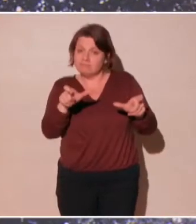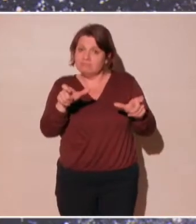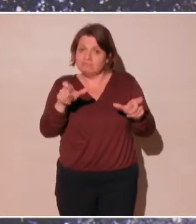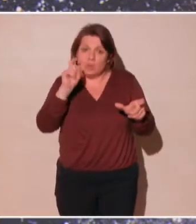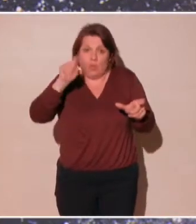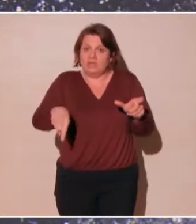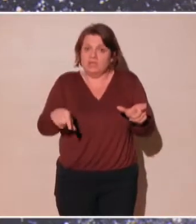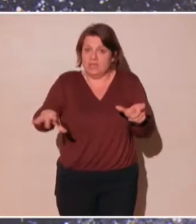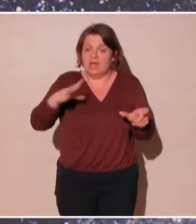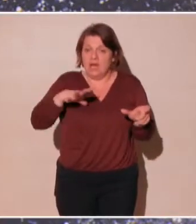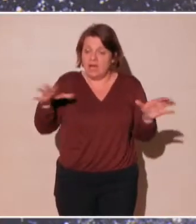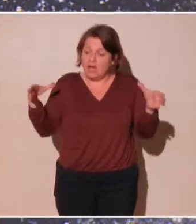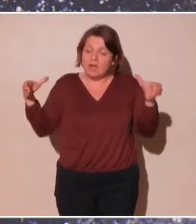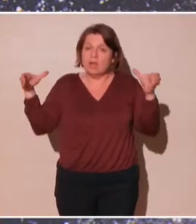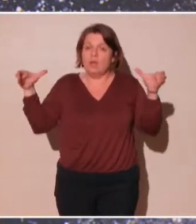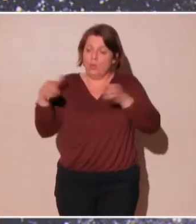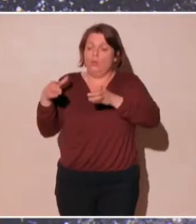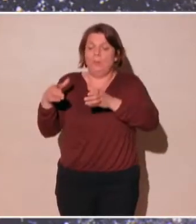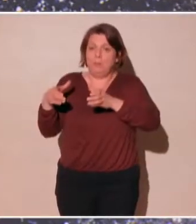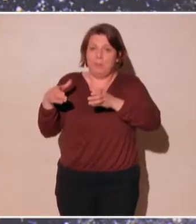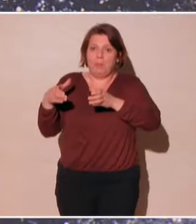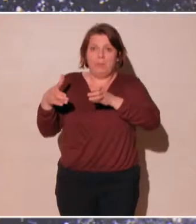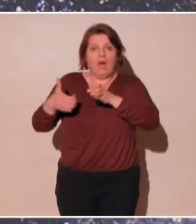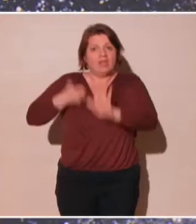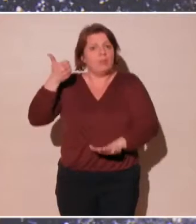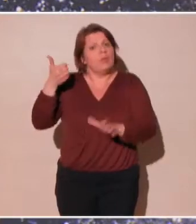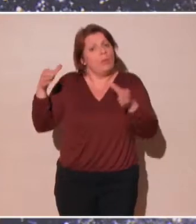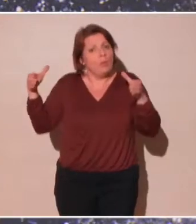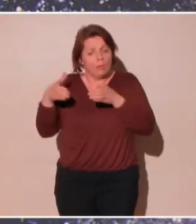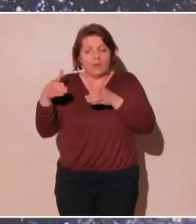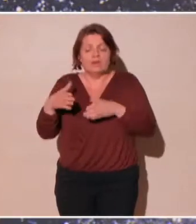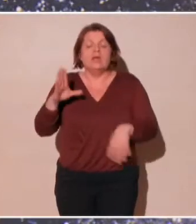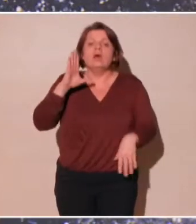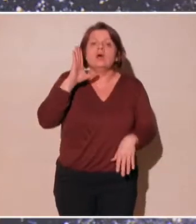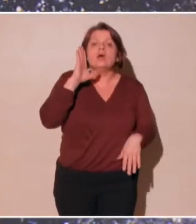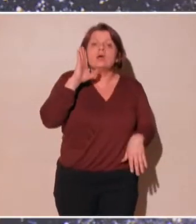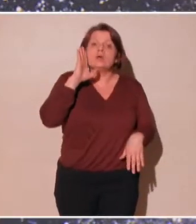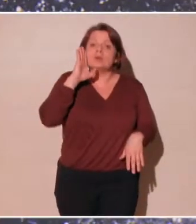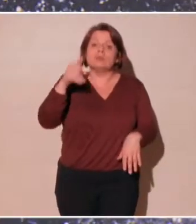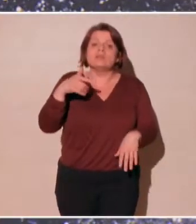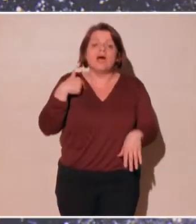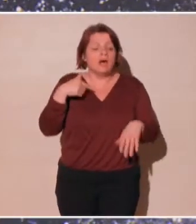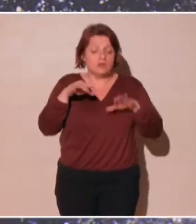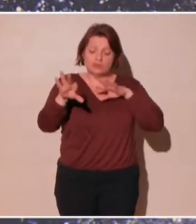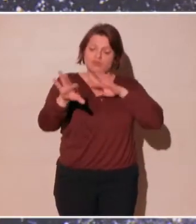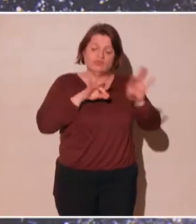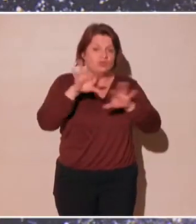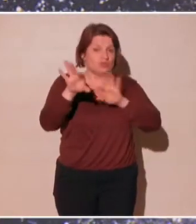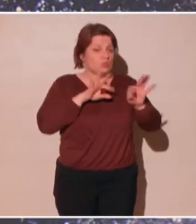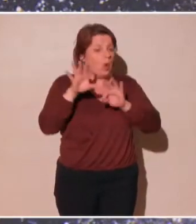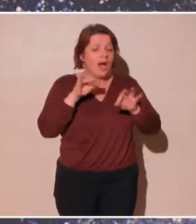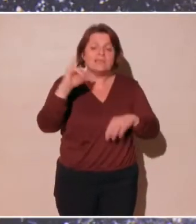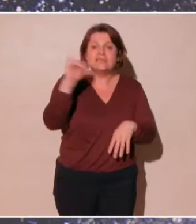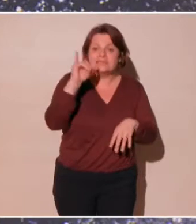I ask for a code of ethics and for ethical choices. We need to make sure that there's a certain level